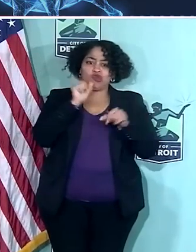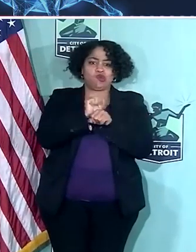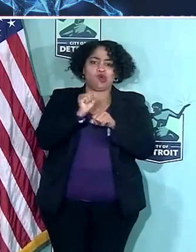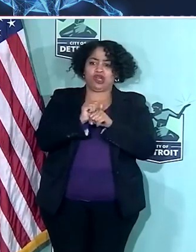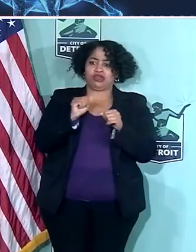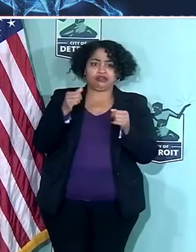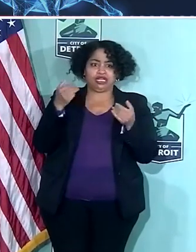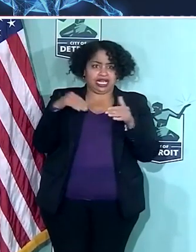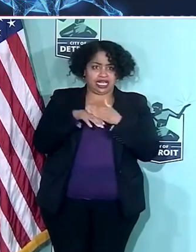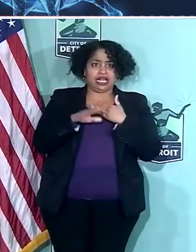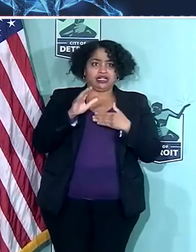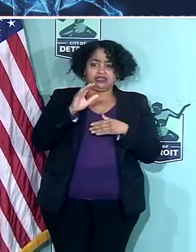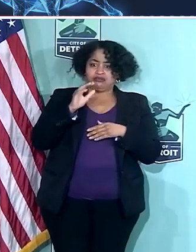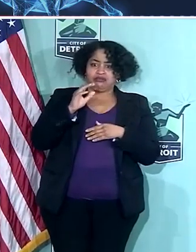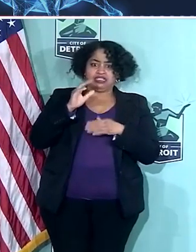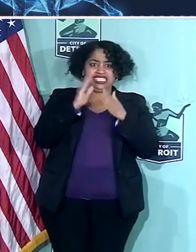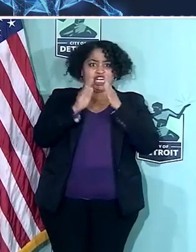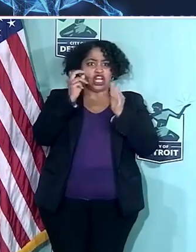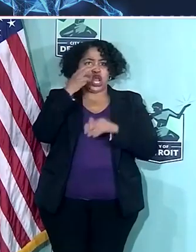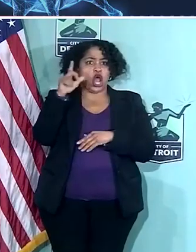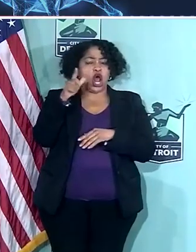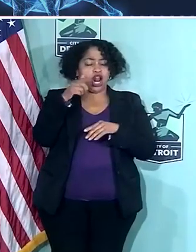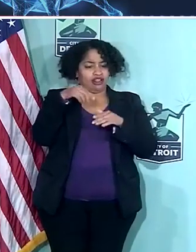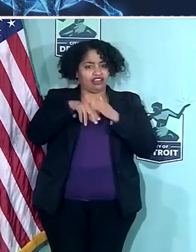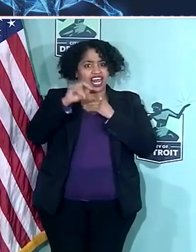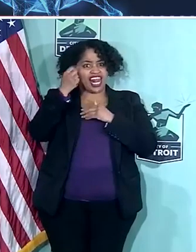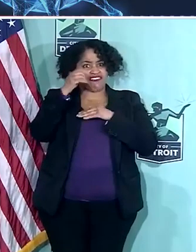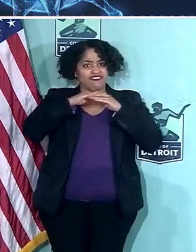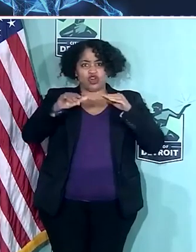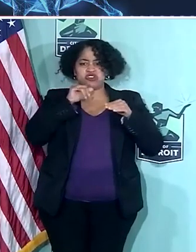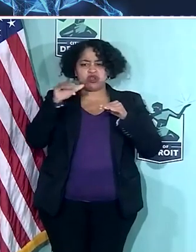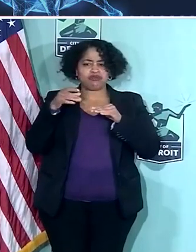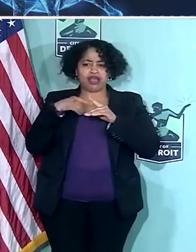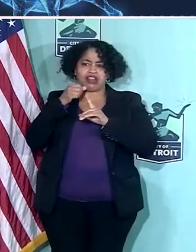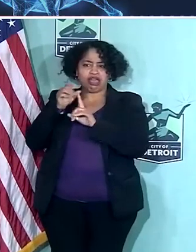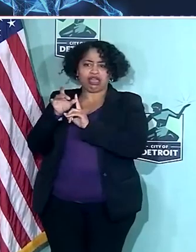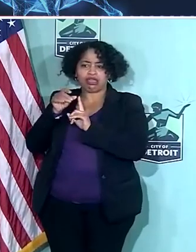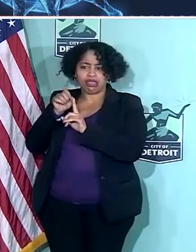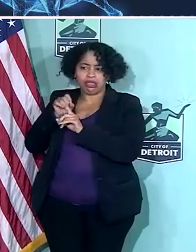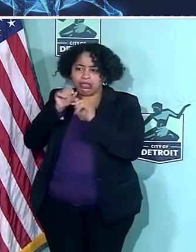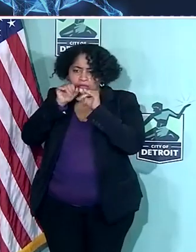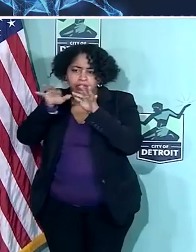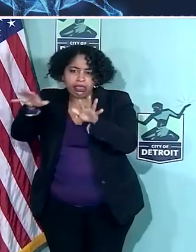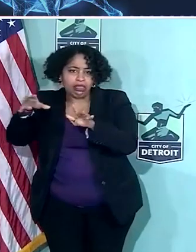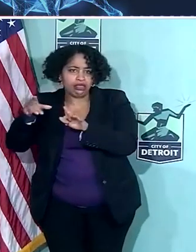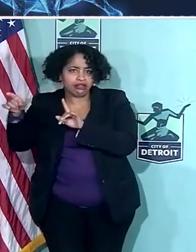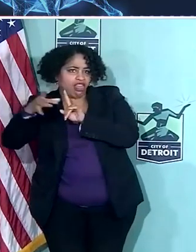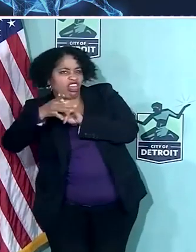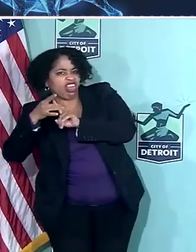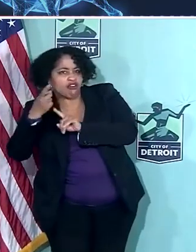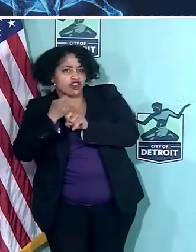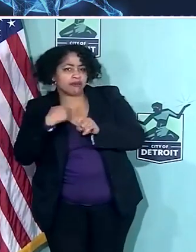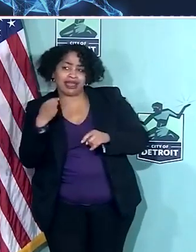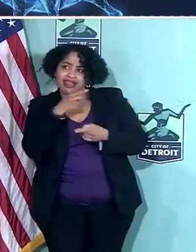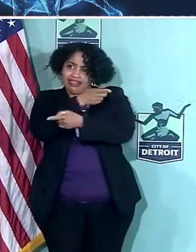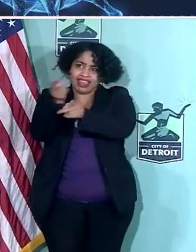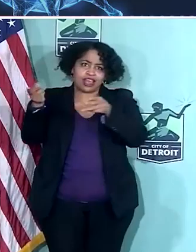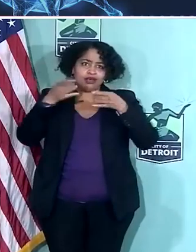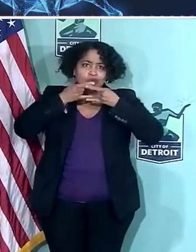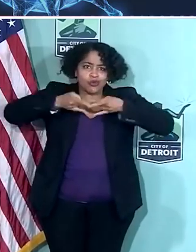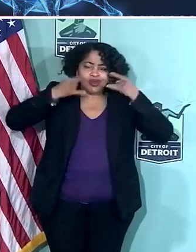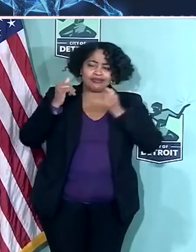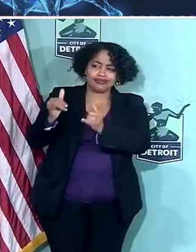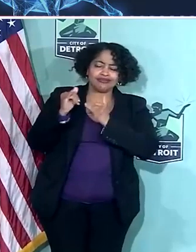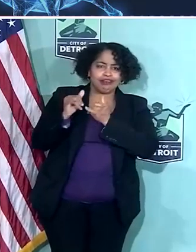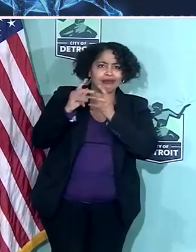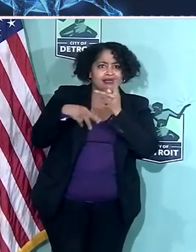Hall don't inadvertently get it from me, and all of my coworkers are wearing the same surgical mask so that I don't have to worry about inadvertently